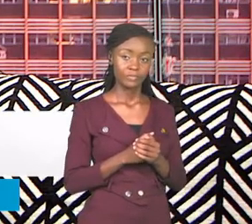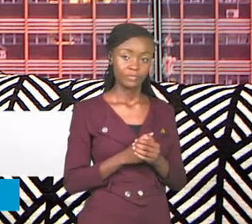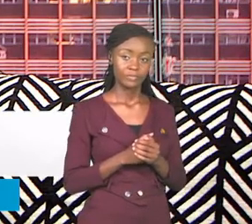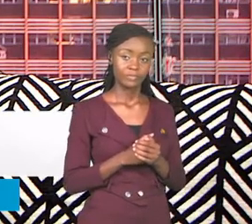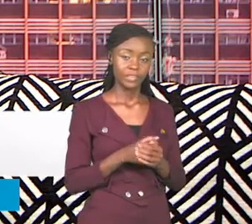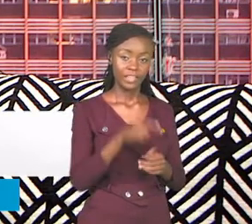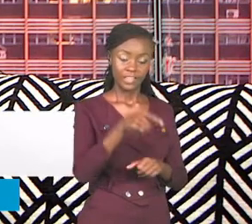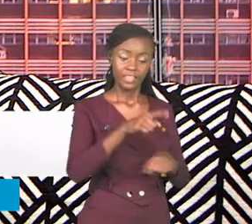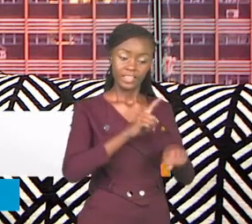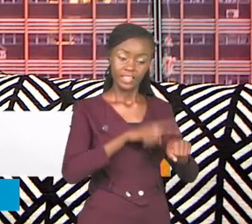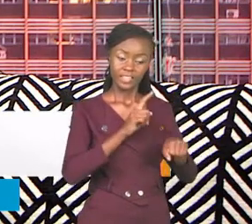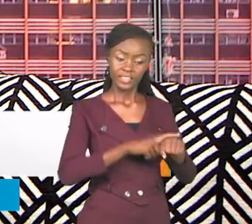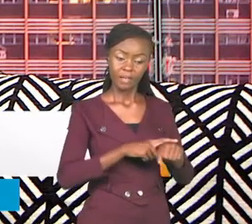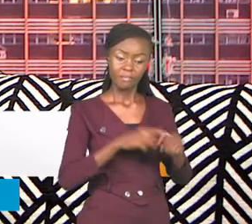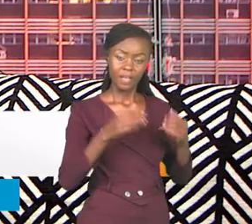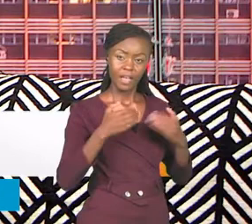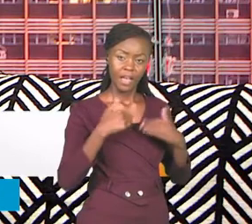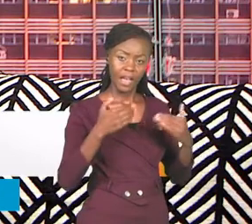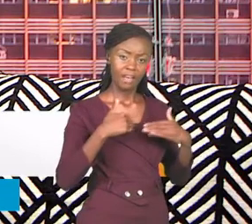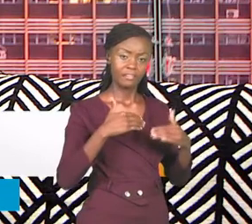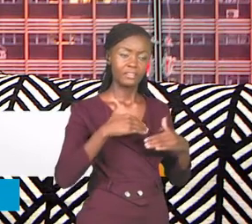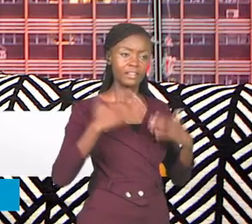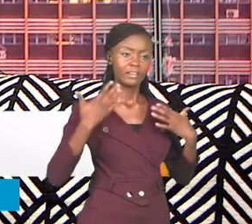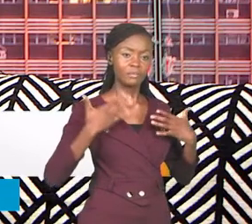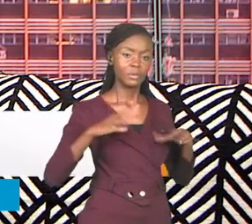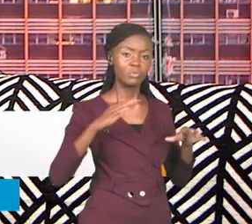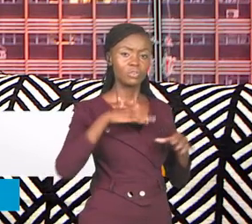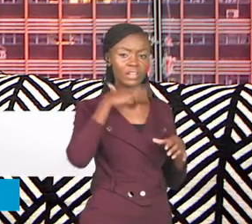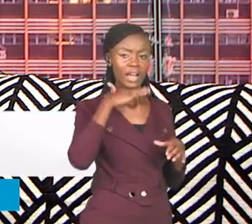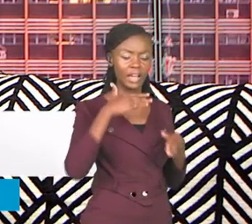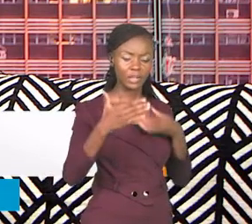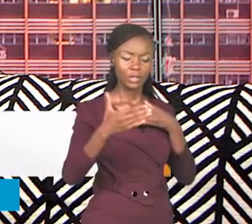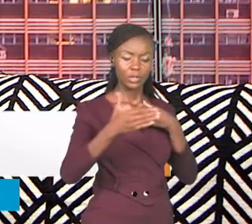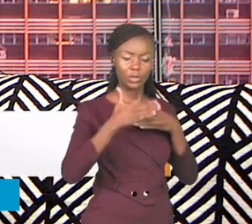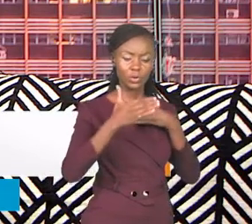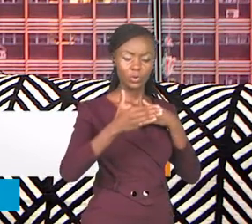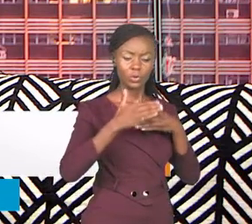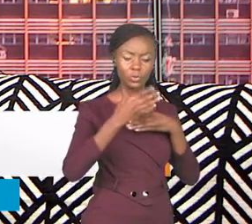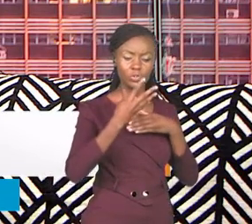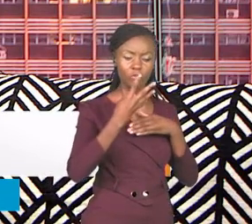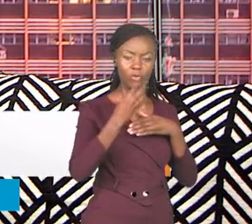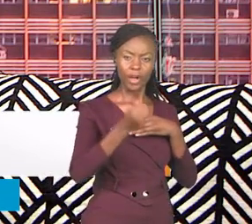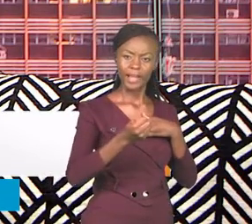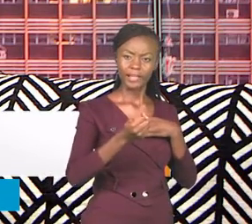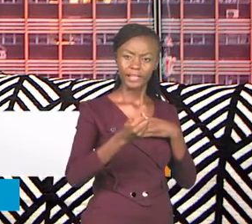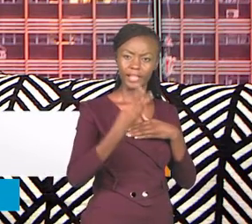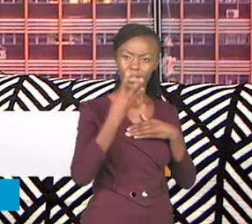In that time, I think we had lost close to about almost 400